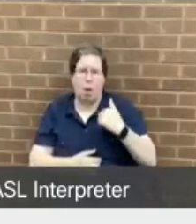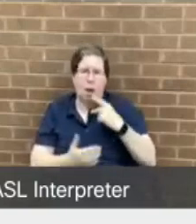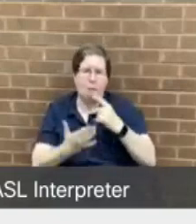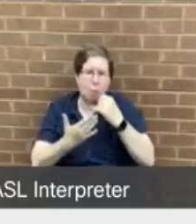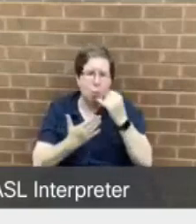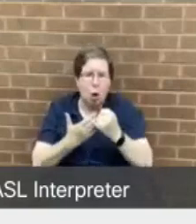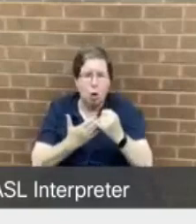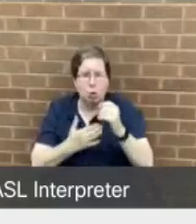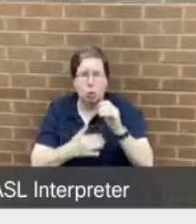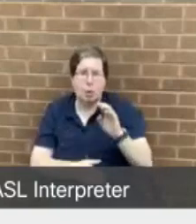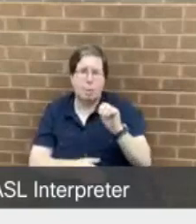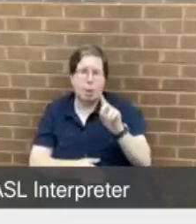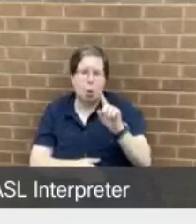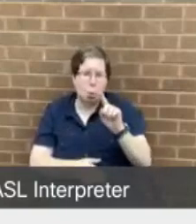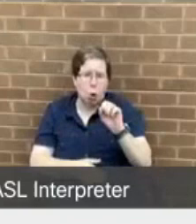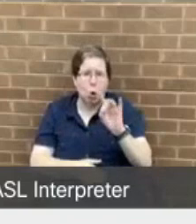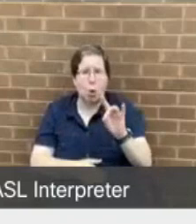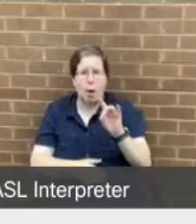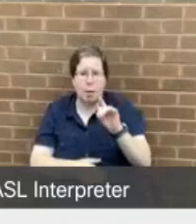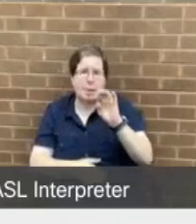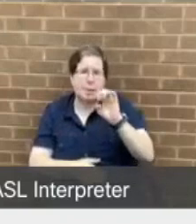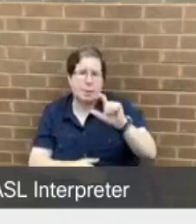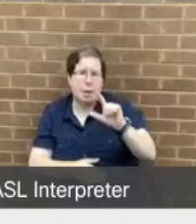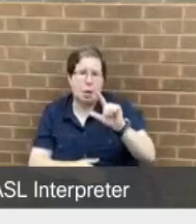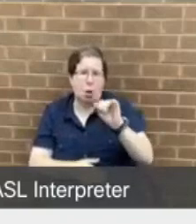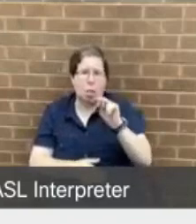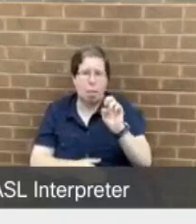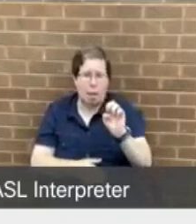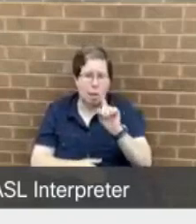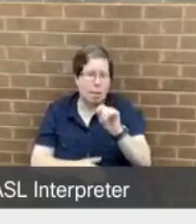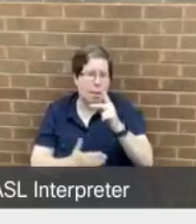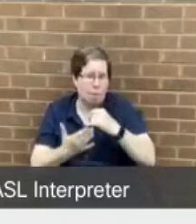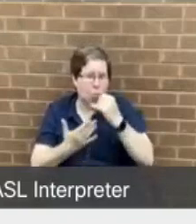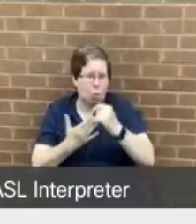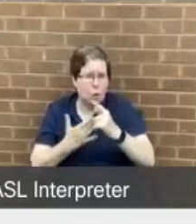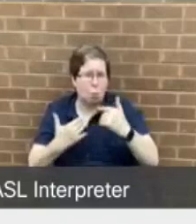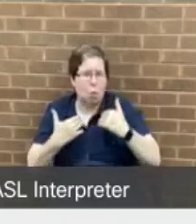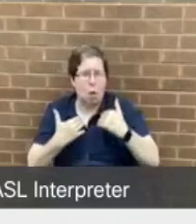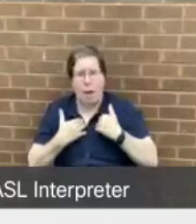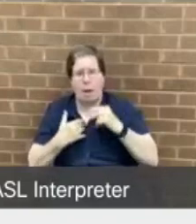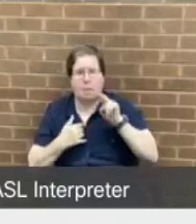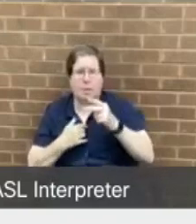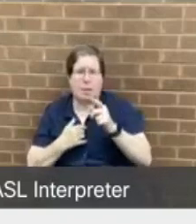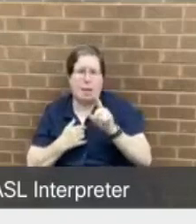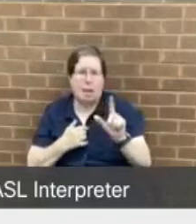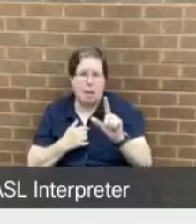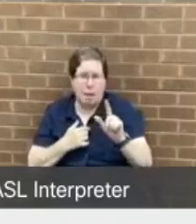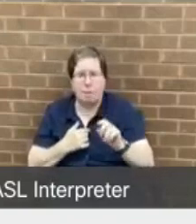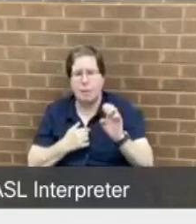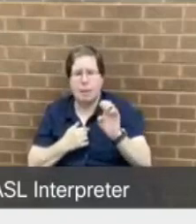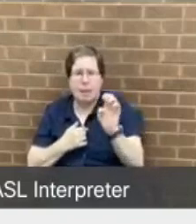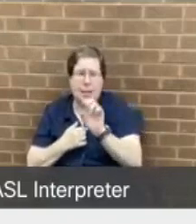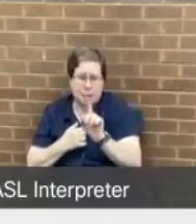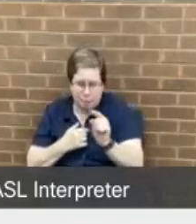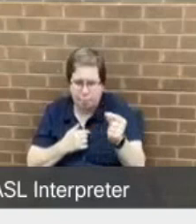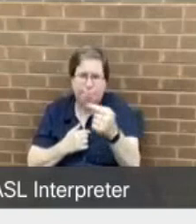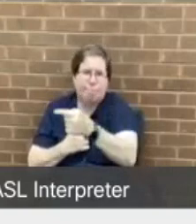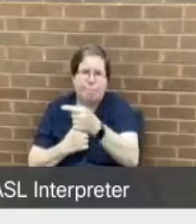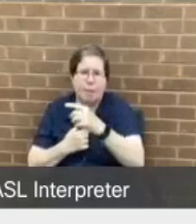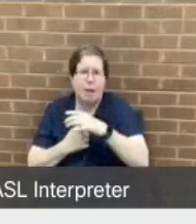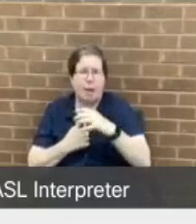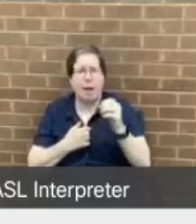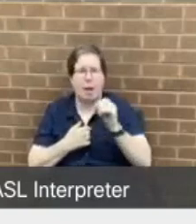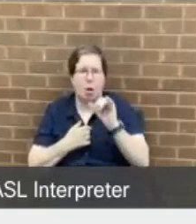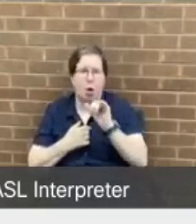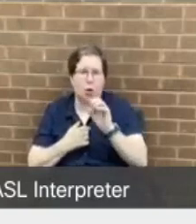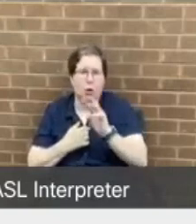on Maryland 108 there at Centennial Lane. That project will add a second left eastbound turn lane, as well as extend a